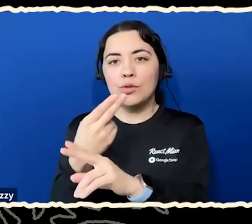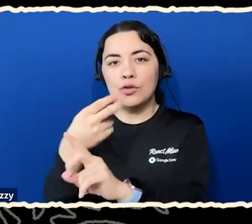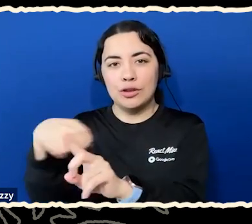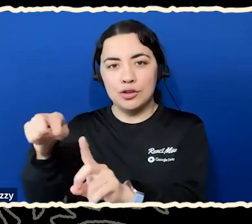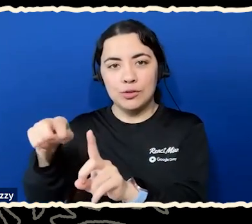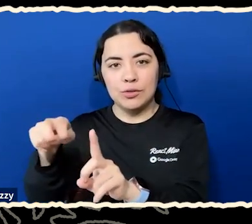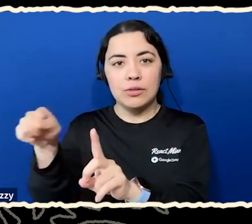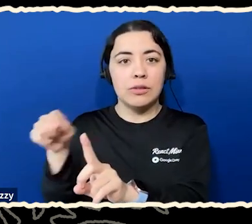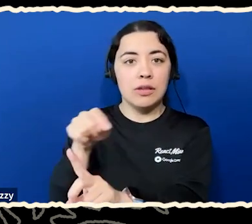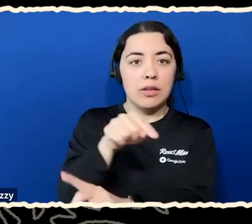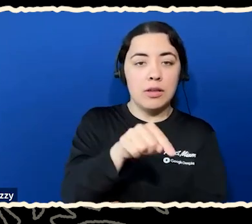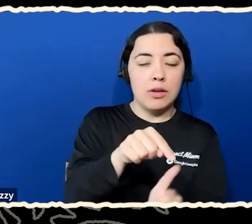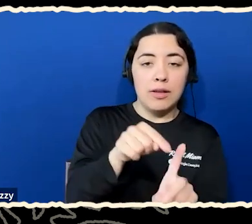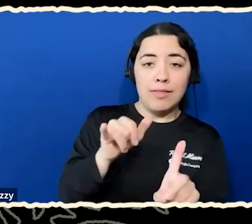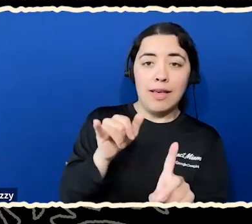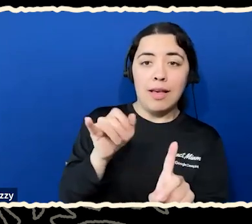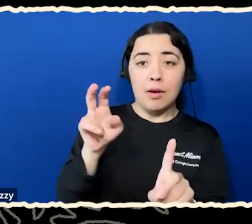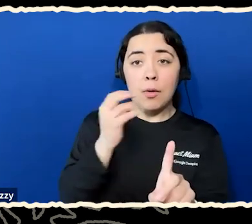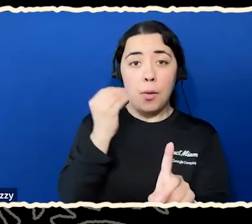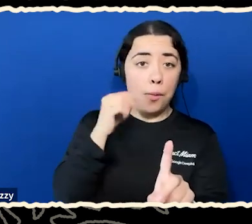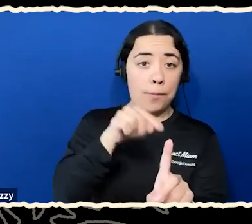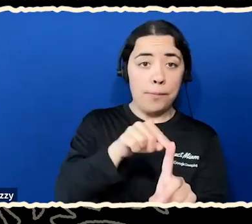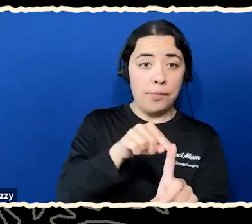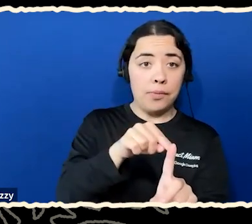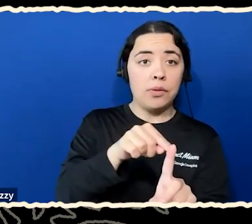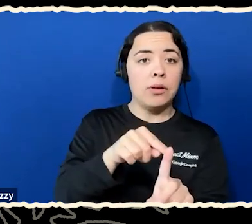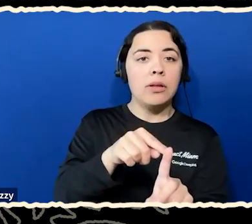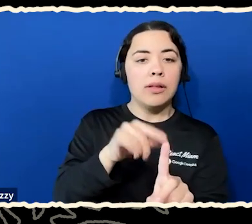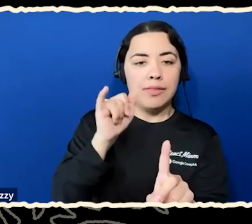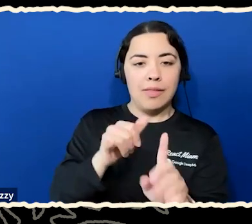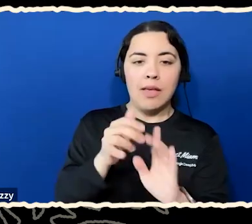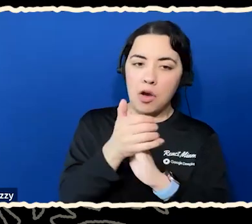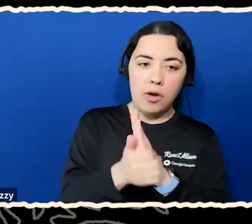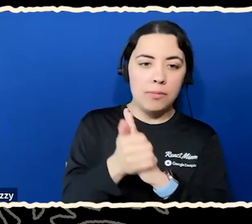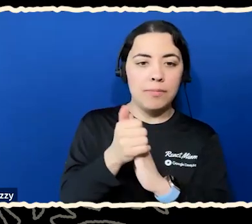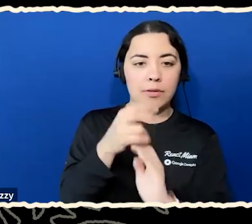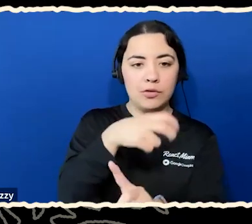can use the manual programmatic version, add transition type nav back.